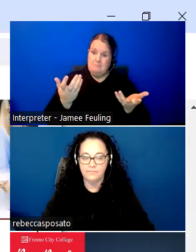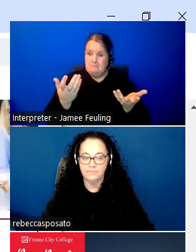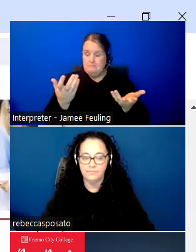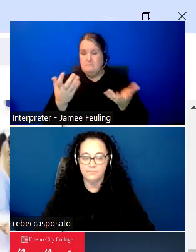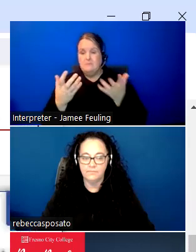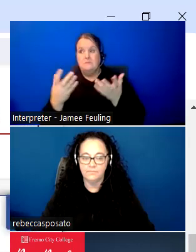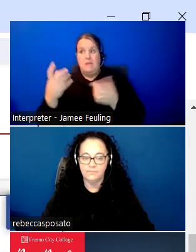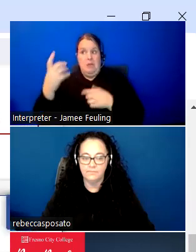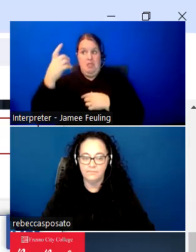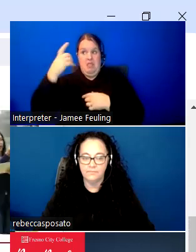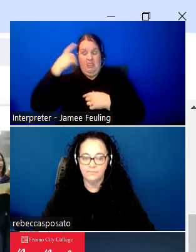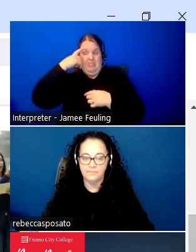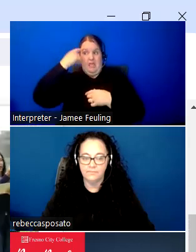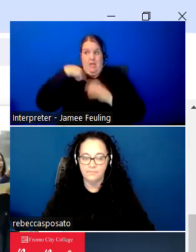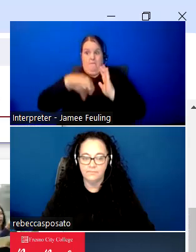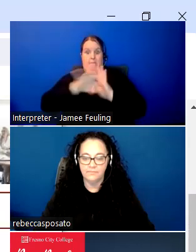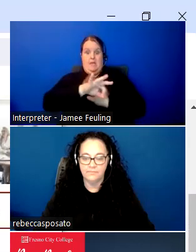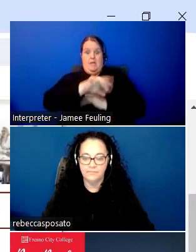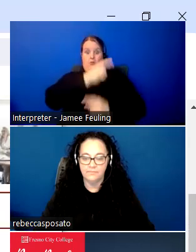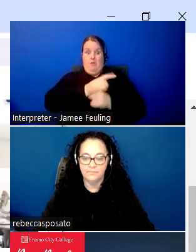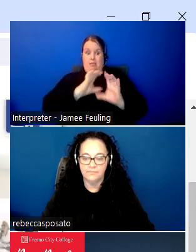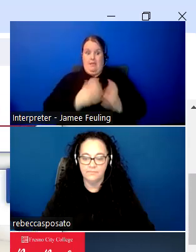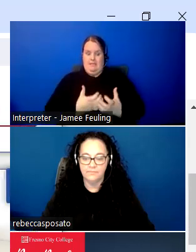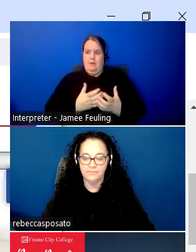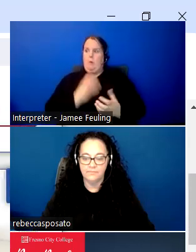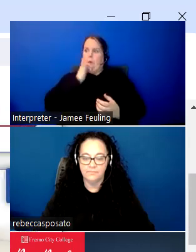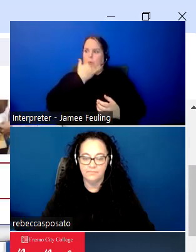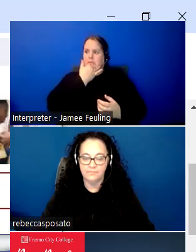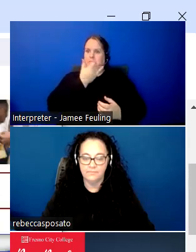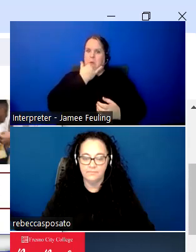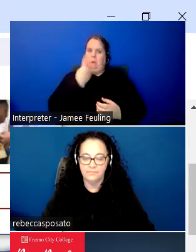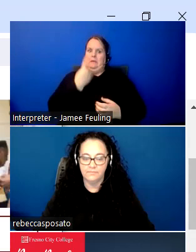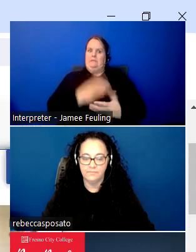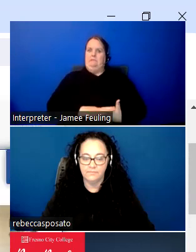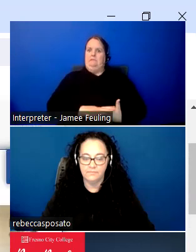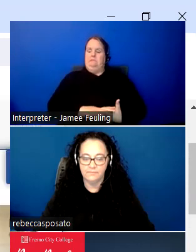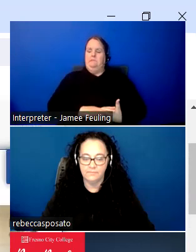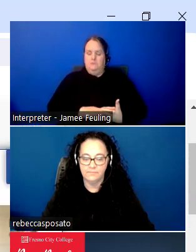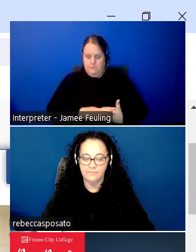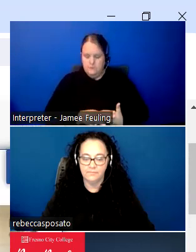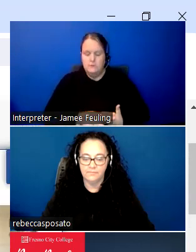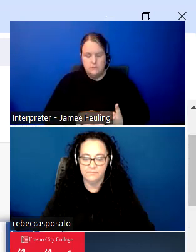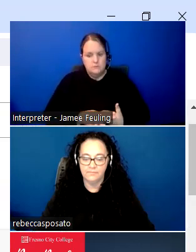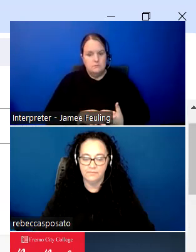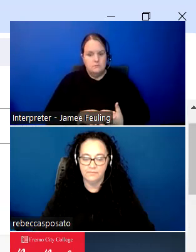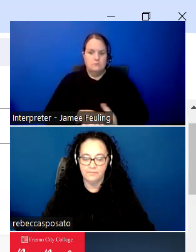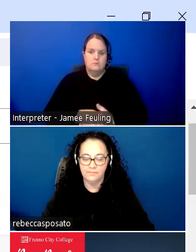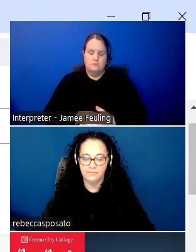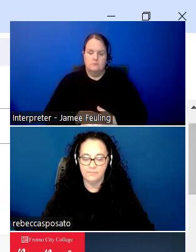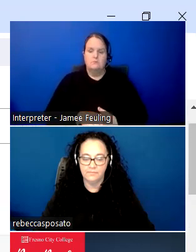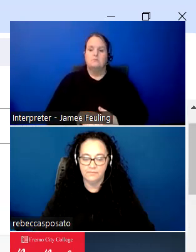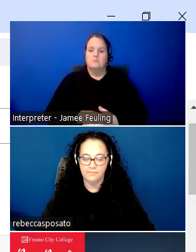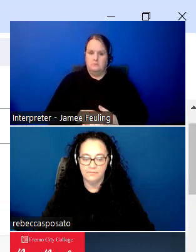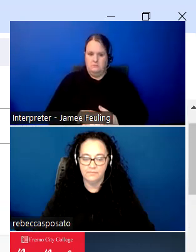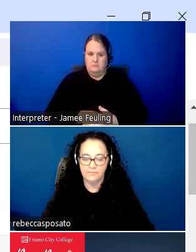they think they may be picking the right classes, but they are actually not. Um, But here you